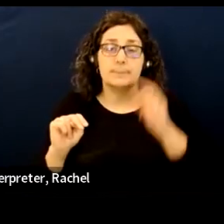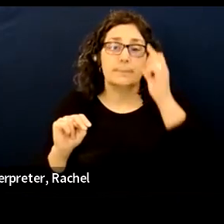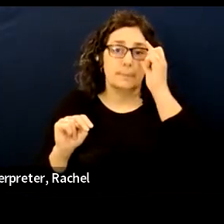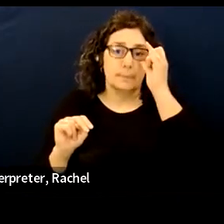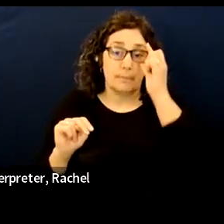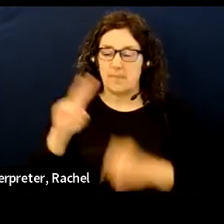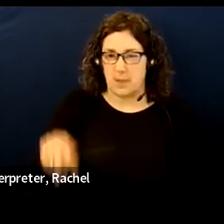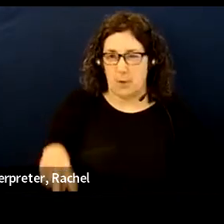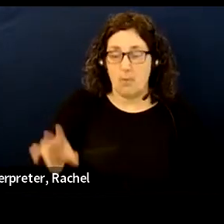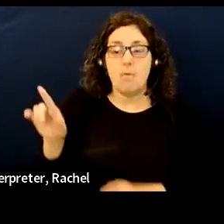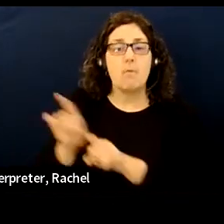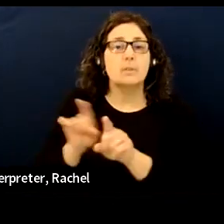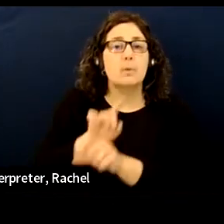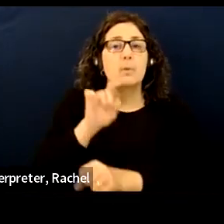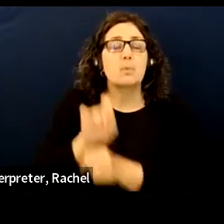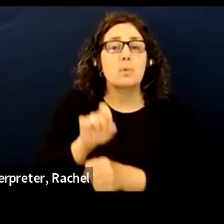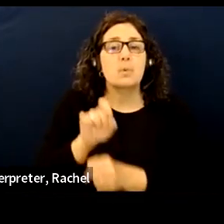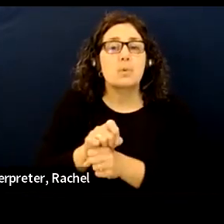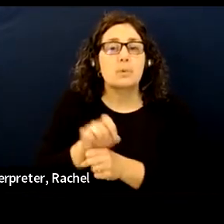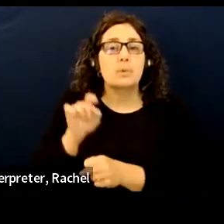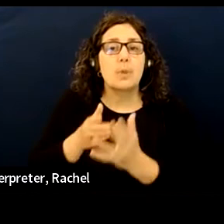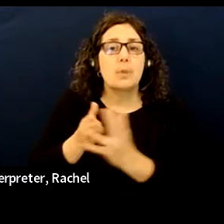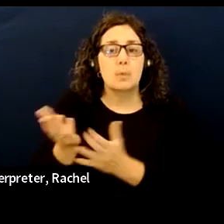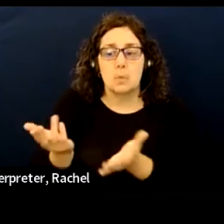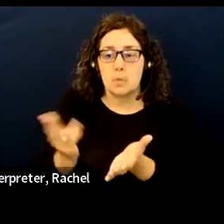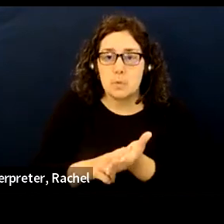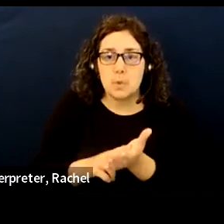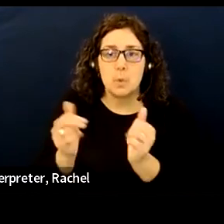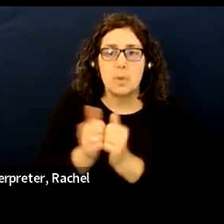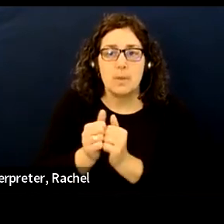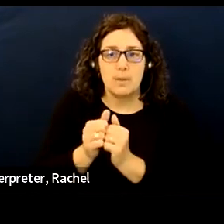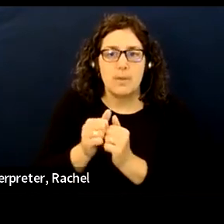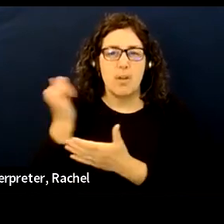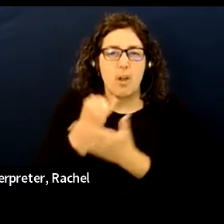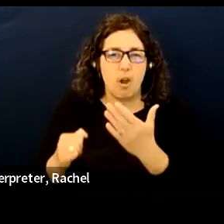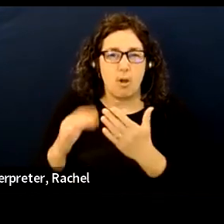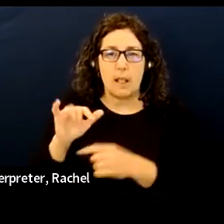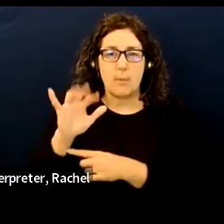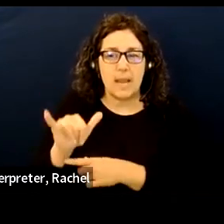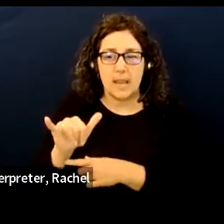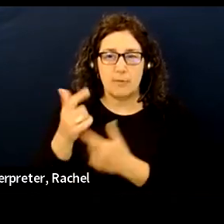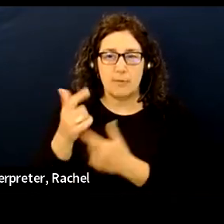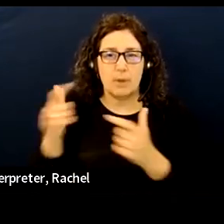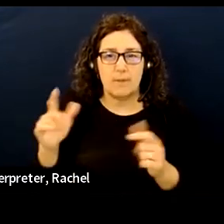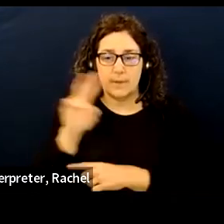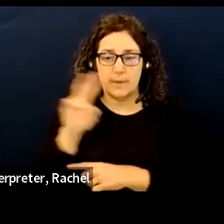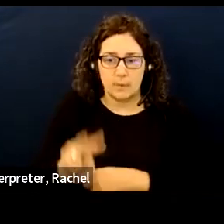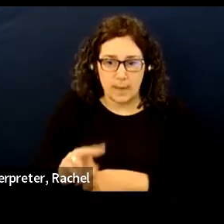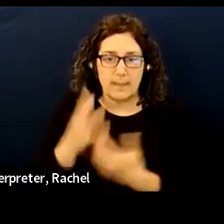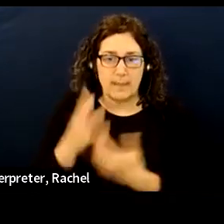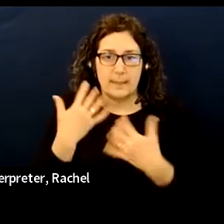in Victoria, I work through contracts with the Art Gallery of Greater Victoria and the Integrate Arts